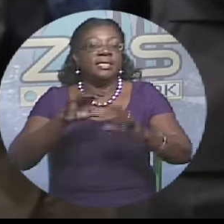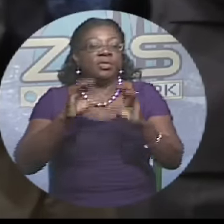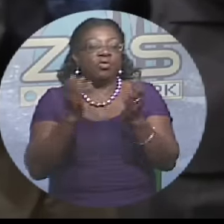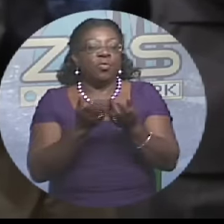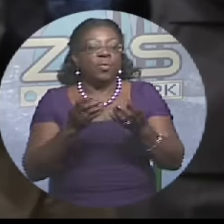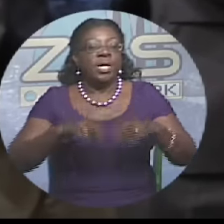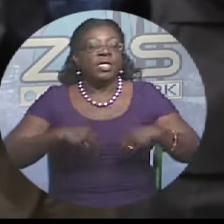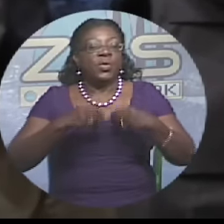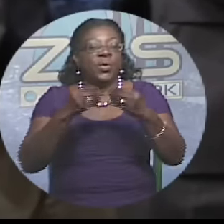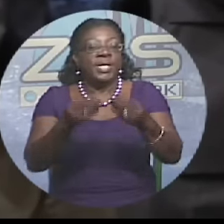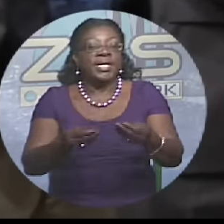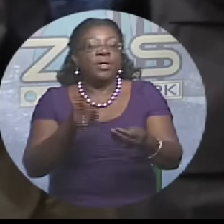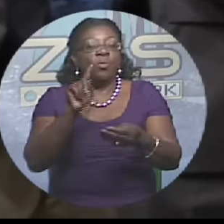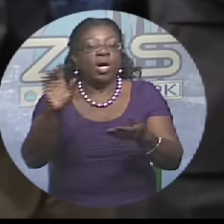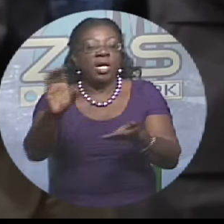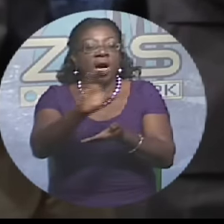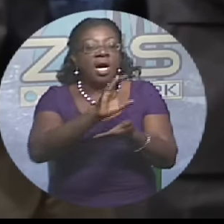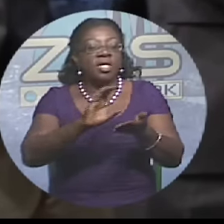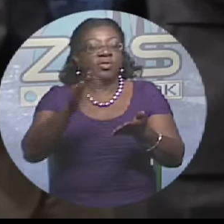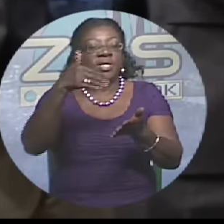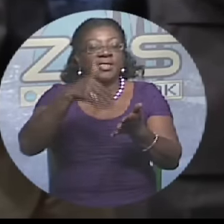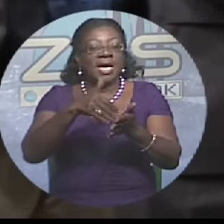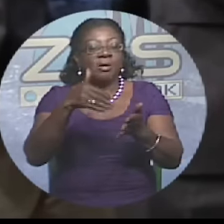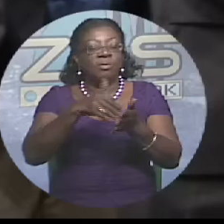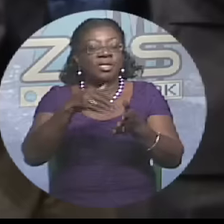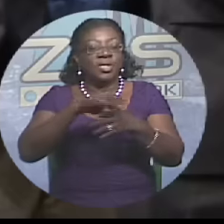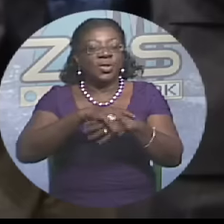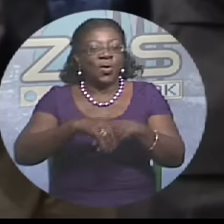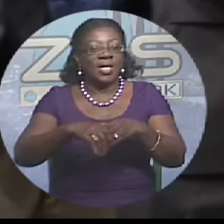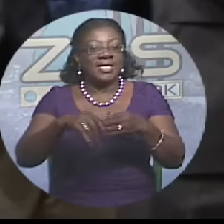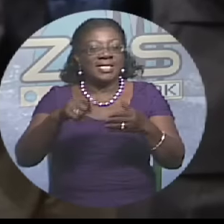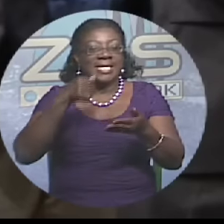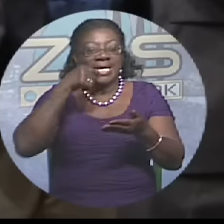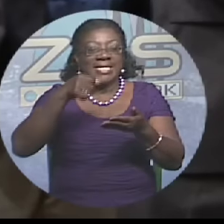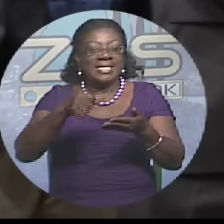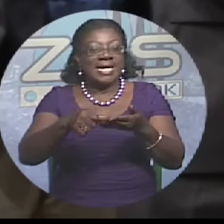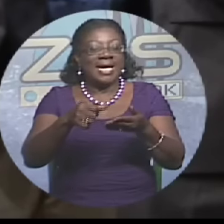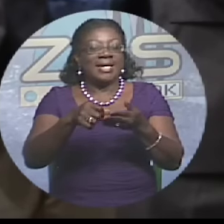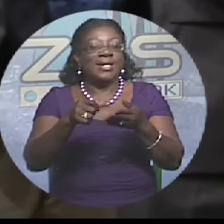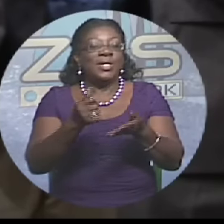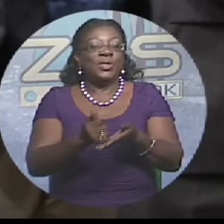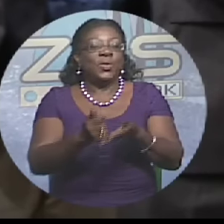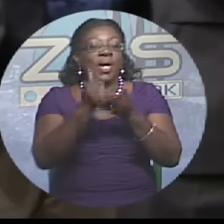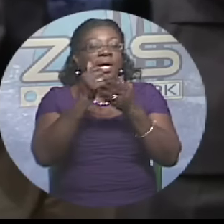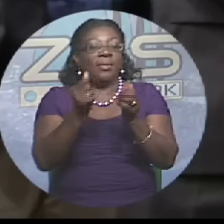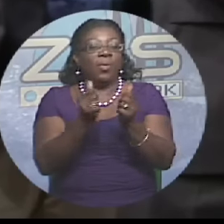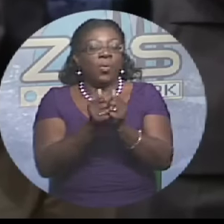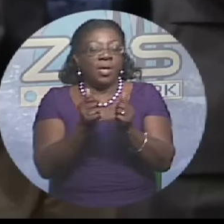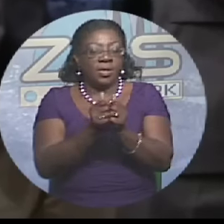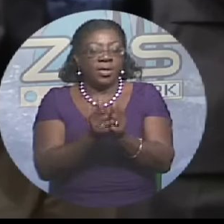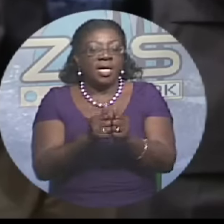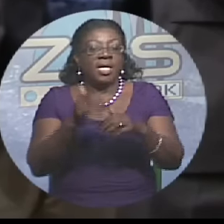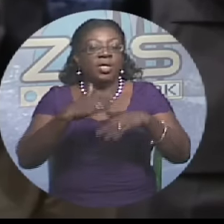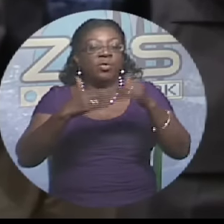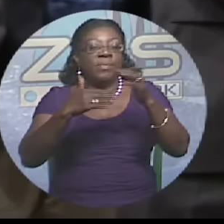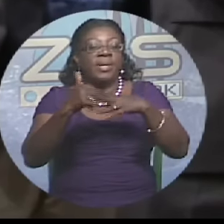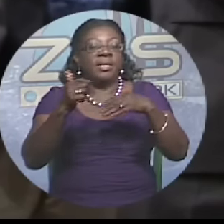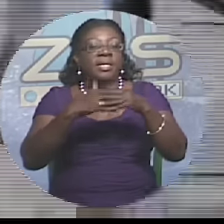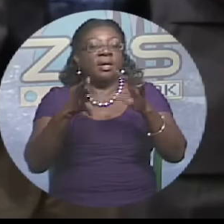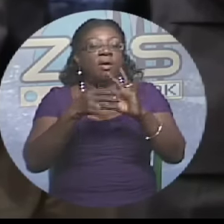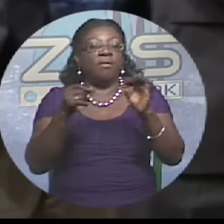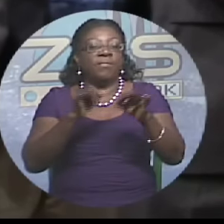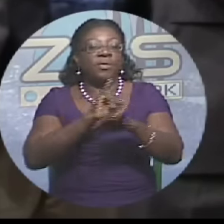Management Agency and the newly formed Bahamas Disaster Relief Committee. President and CEO of Focal is Anthony